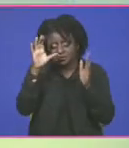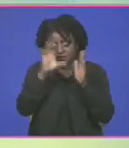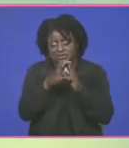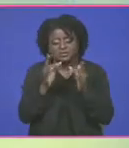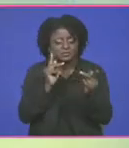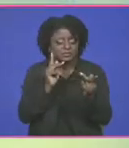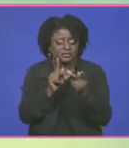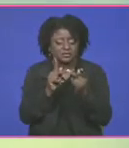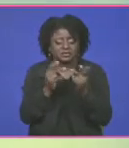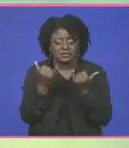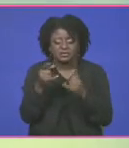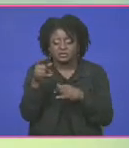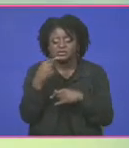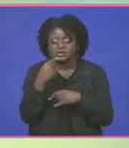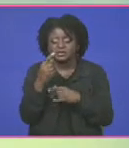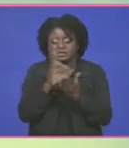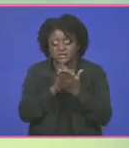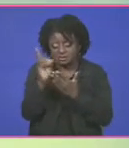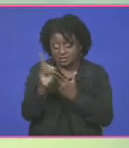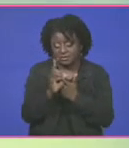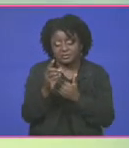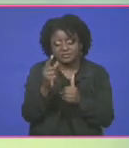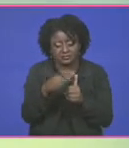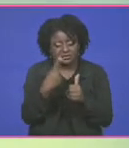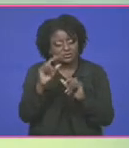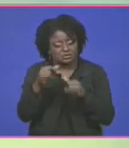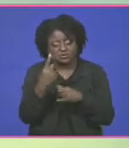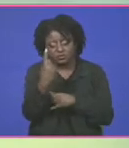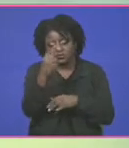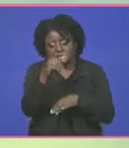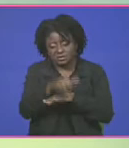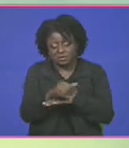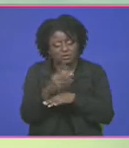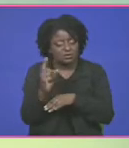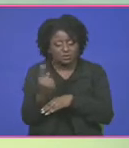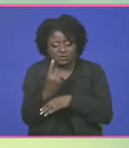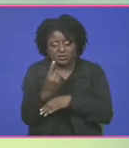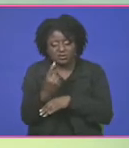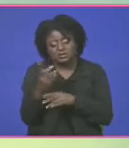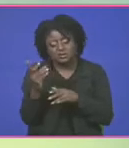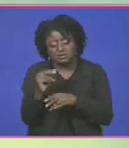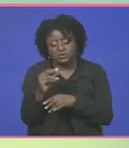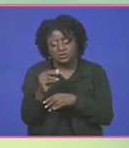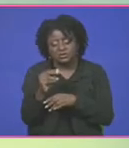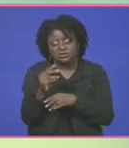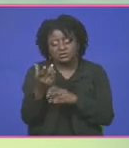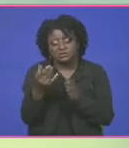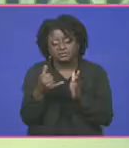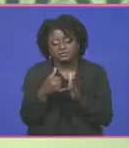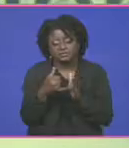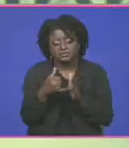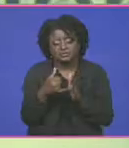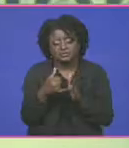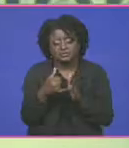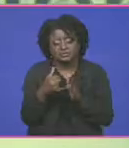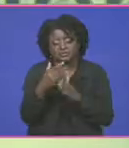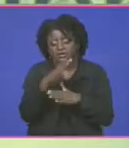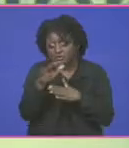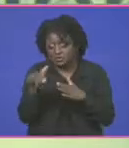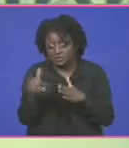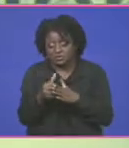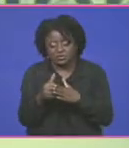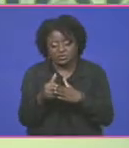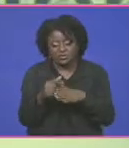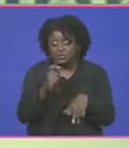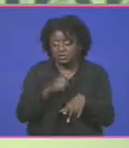Perfect. Now, you said December 1st. Is this just for one night only, or how does it work? No, it's not a one night only. It's the entire run. So